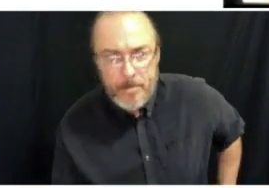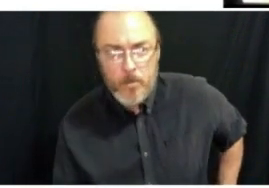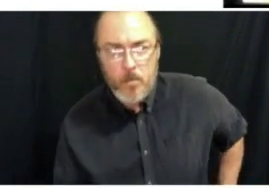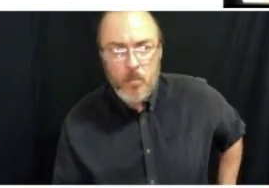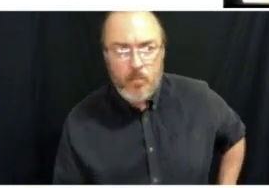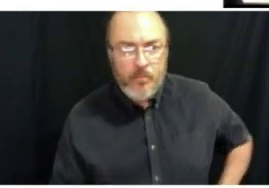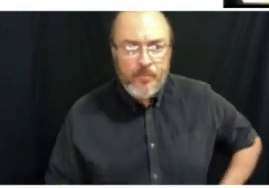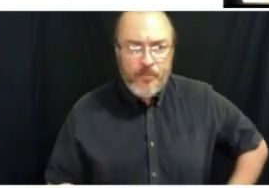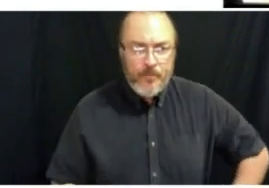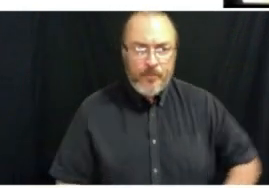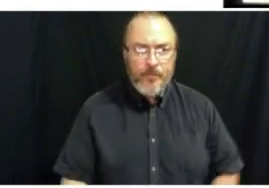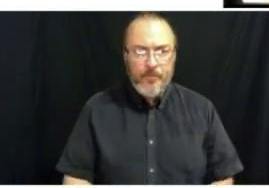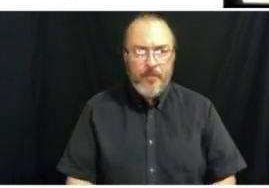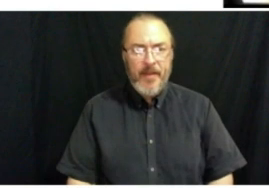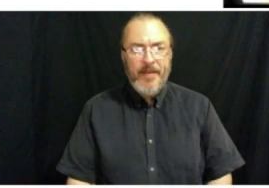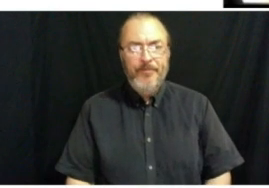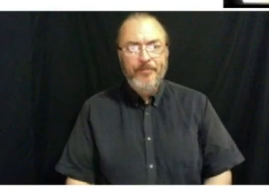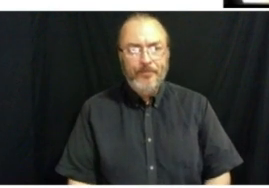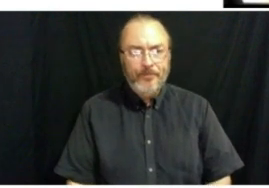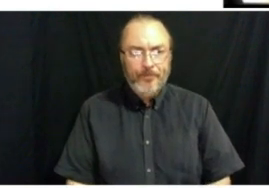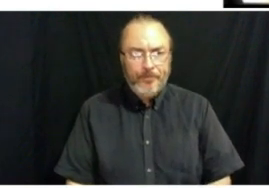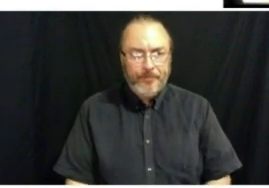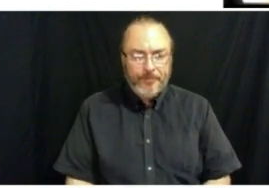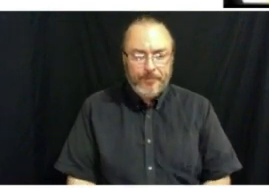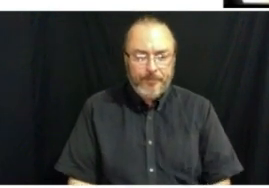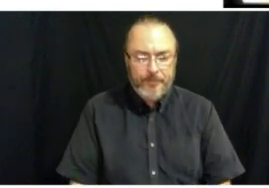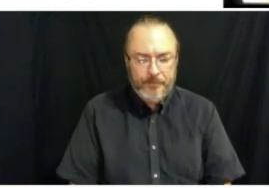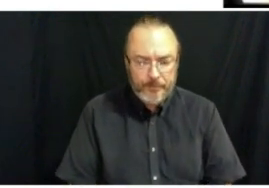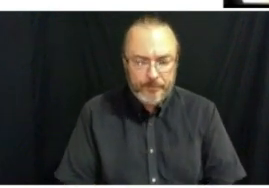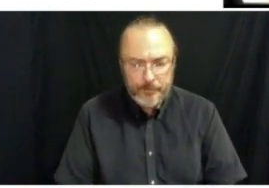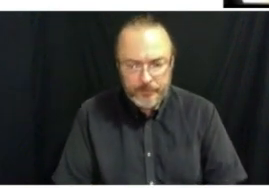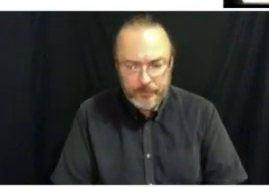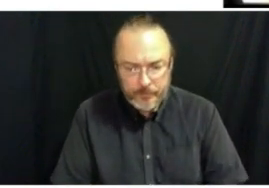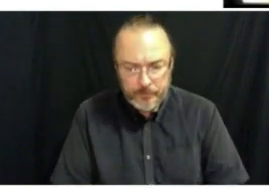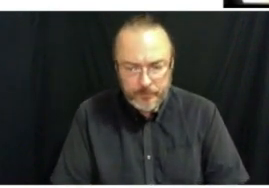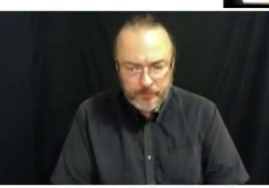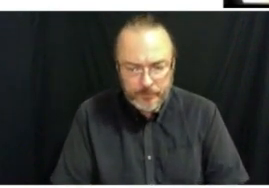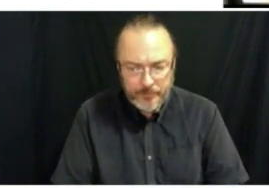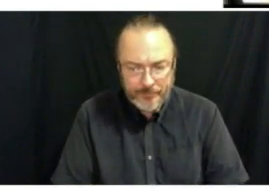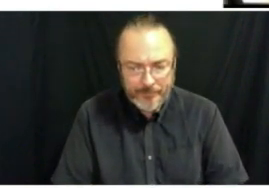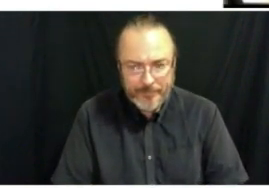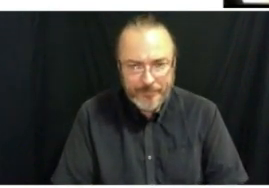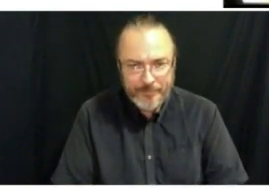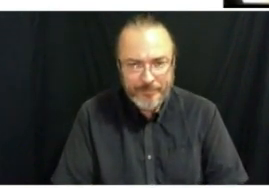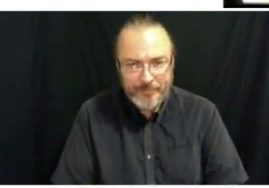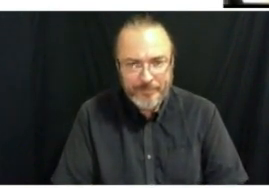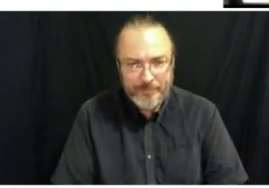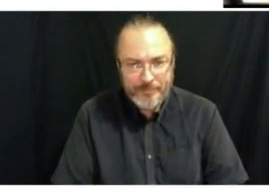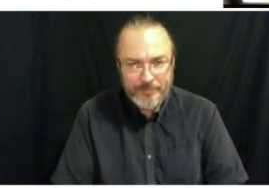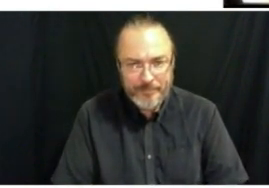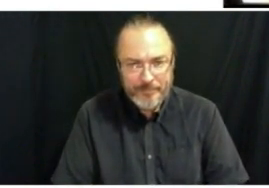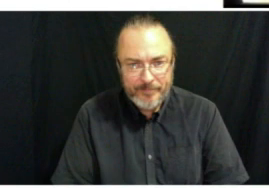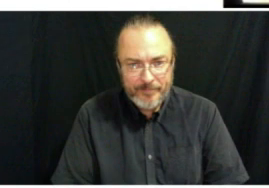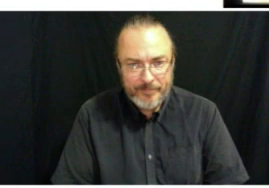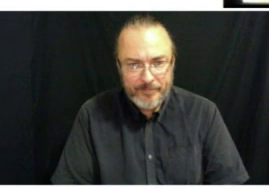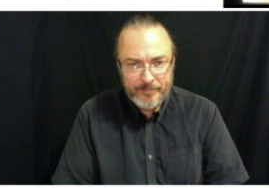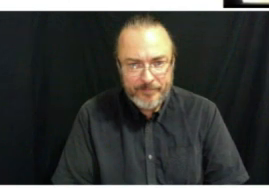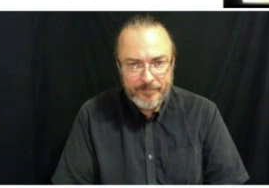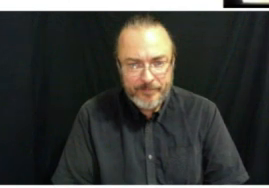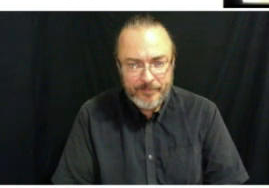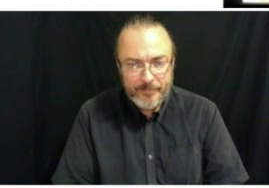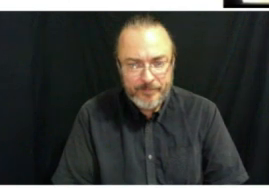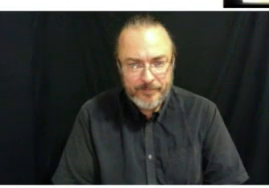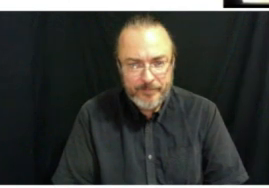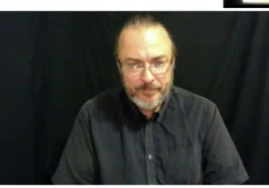to be open and share cross-nationally about how inclusive education is effectively carried out within